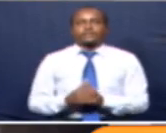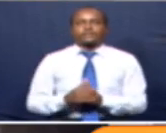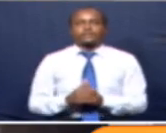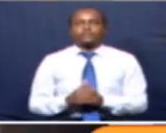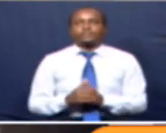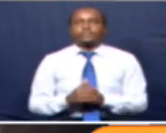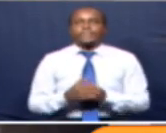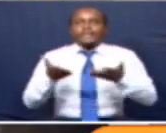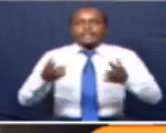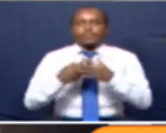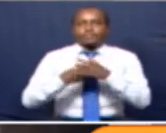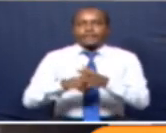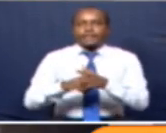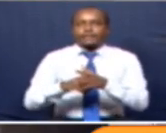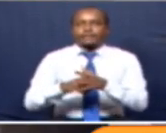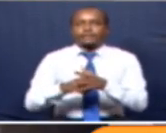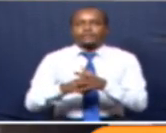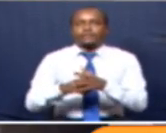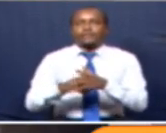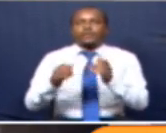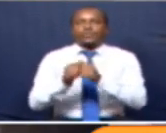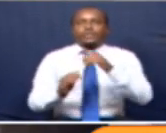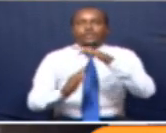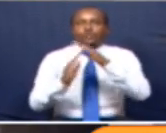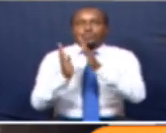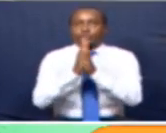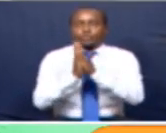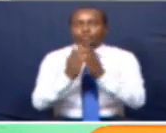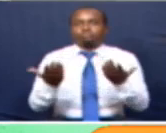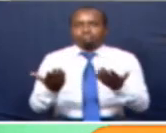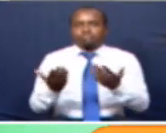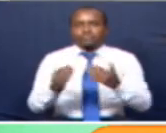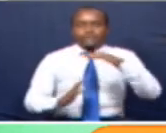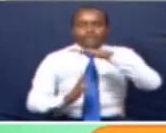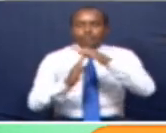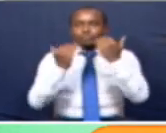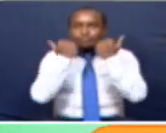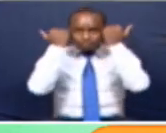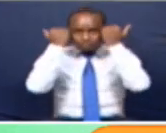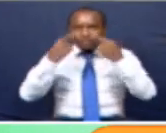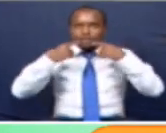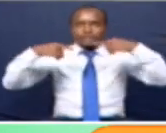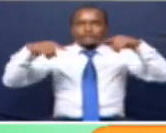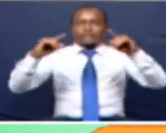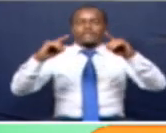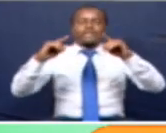So let's begin with our top story tonight. The fact that the Supreme Court declared the mandatory death sentence for